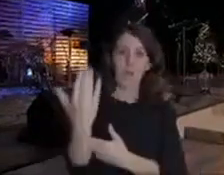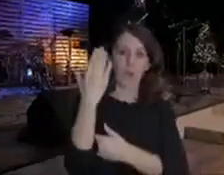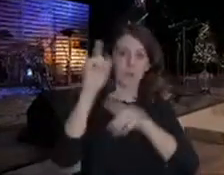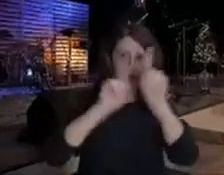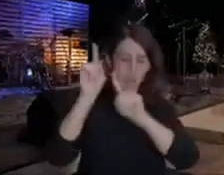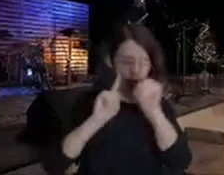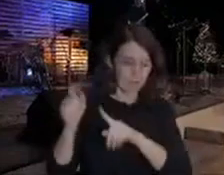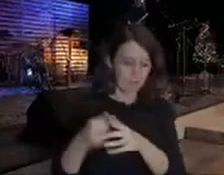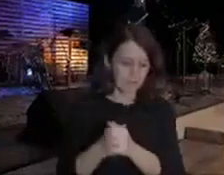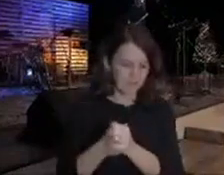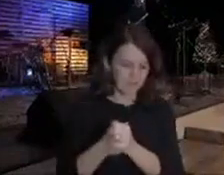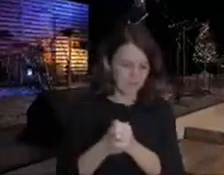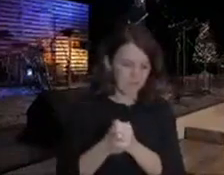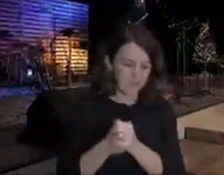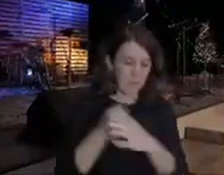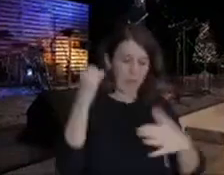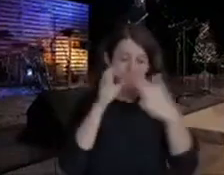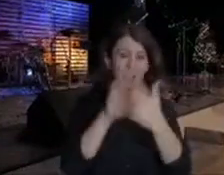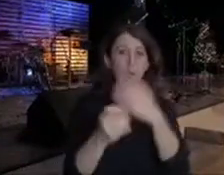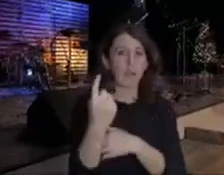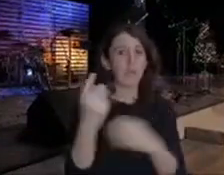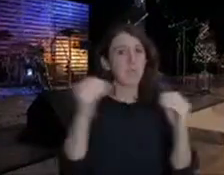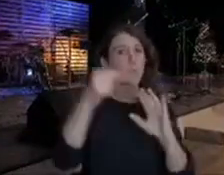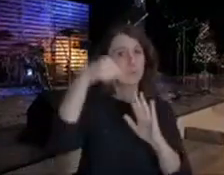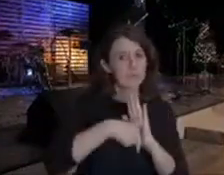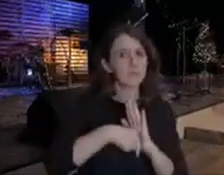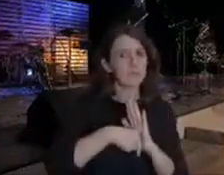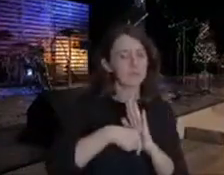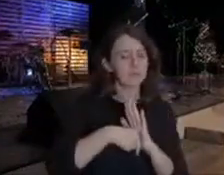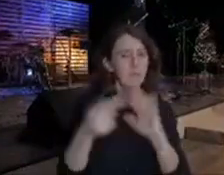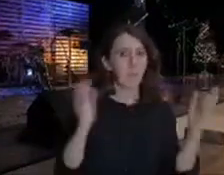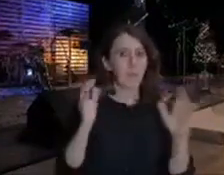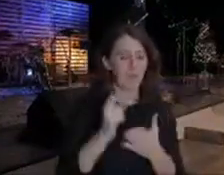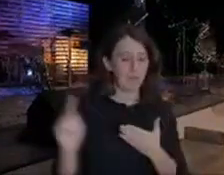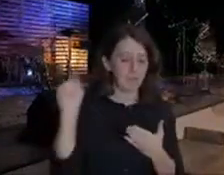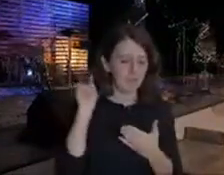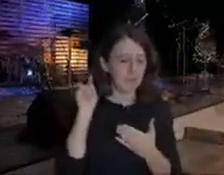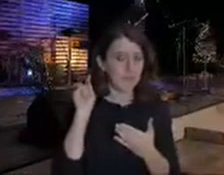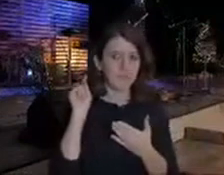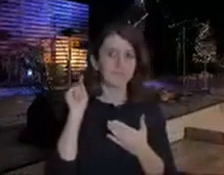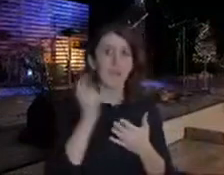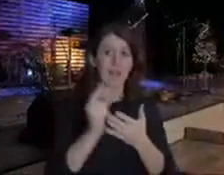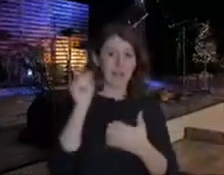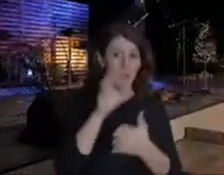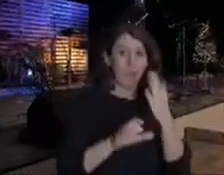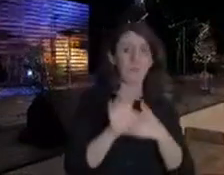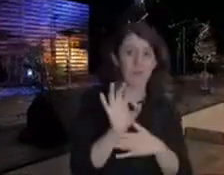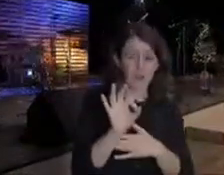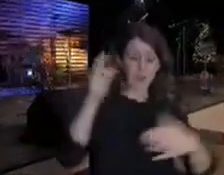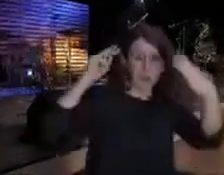chapter 11, goes a little bit deeper than our passage from last week in Isaiah chapter 9. All right, last week, Isaiah chapter 9 told us that Jesus would be